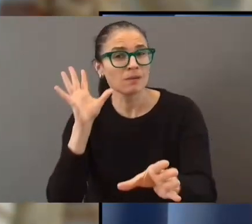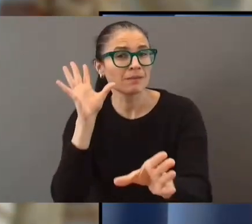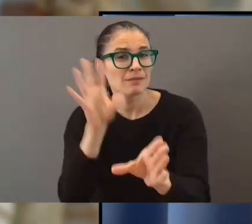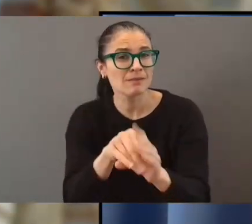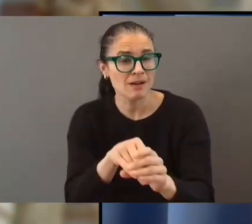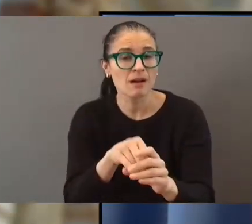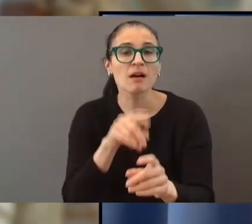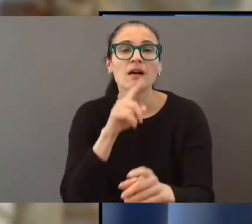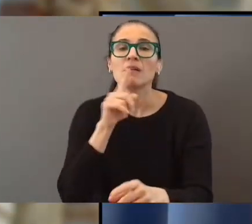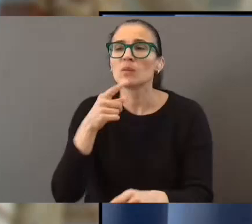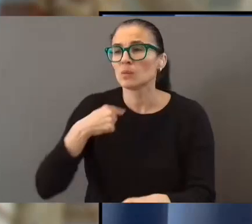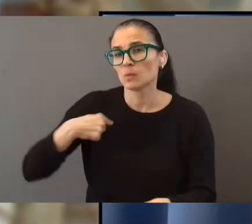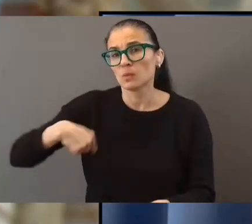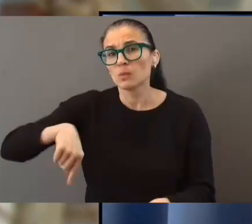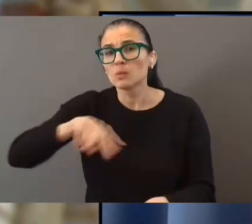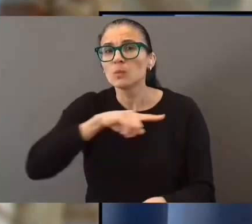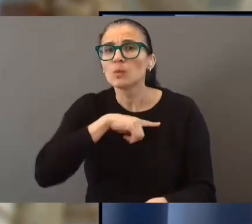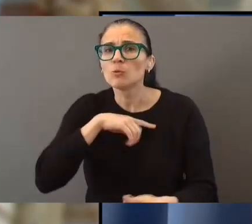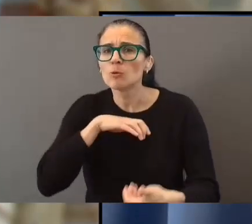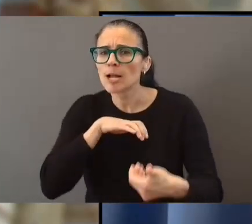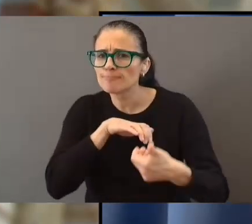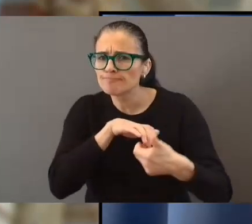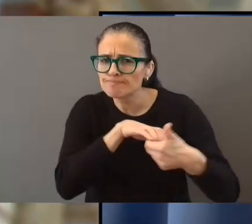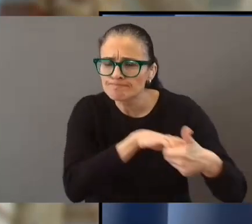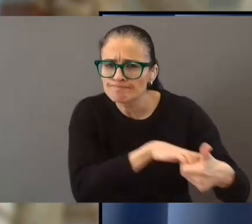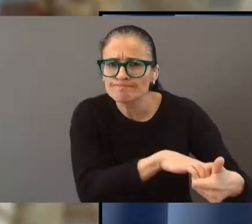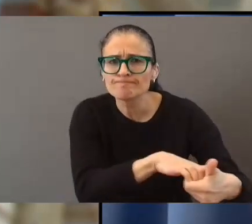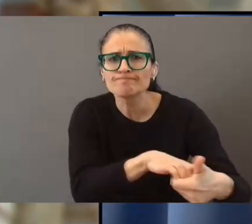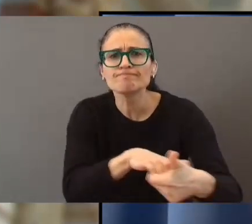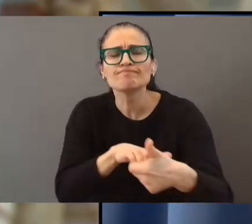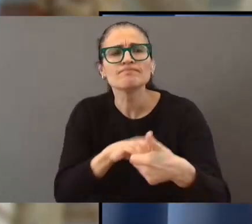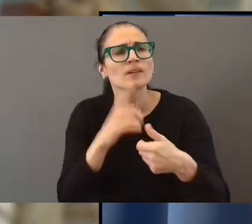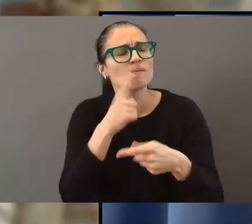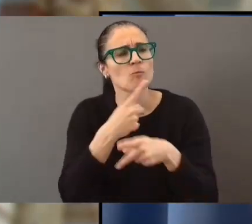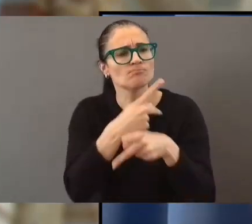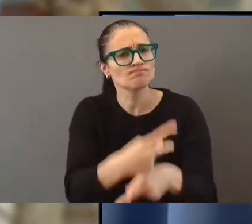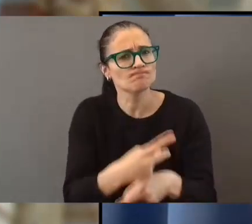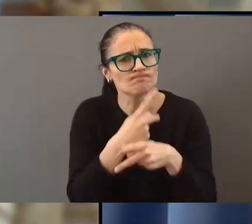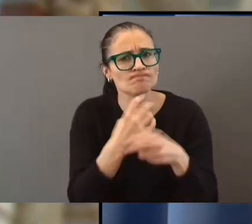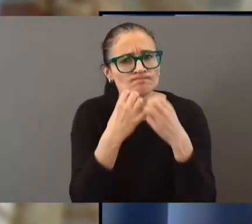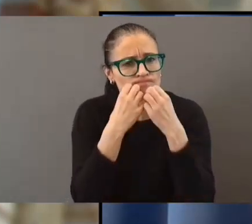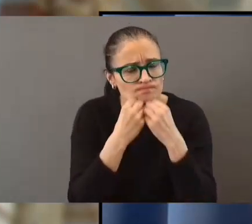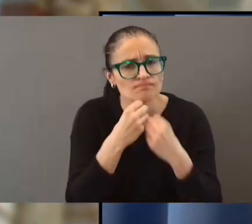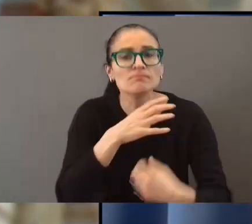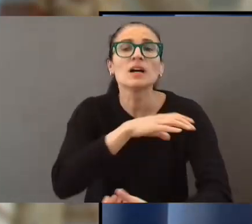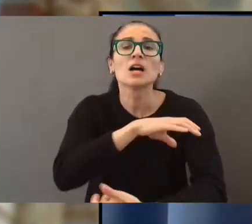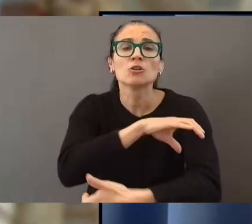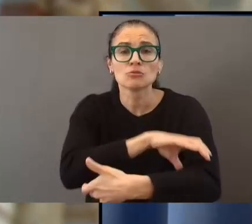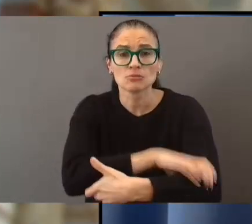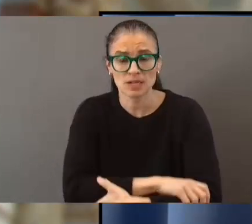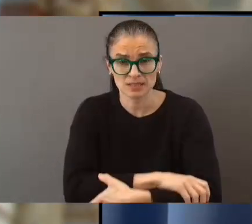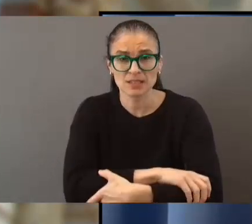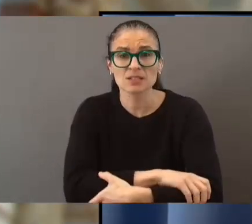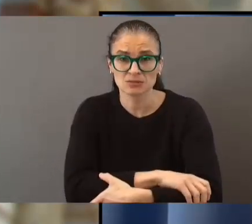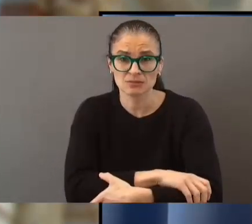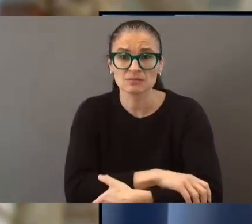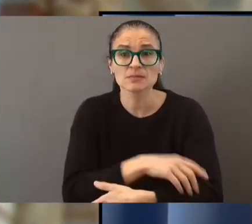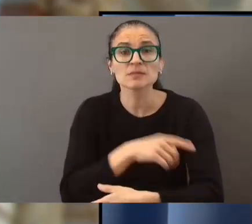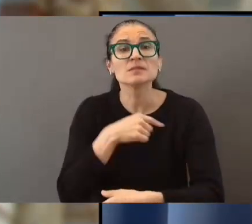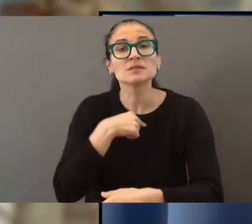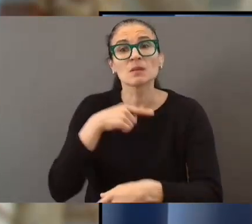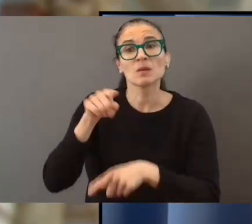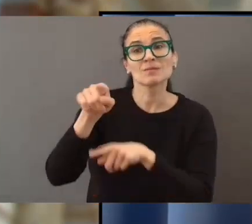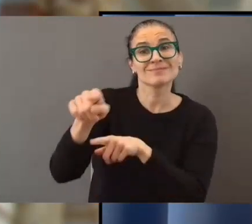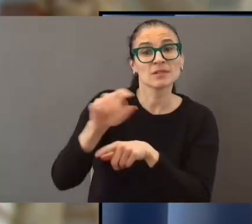conservation and reconciliation. We are working with Joffrey Lakes, BC Park staff. There's one